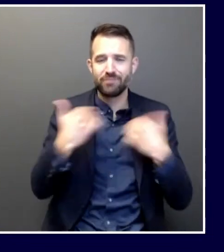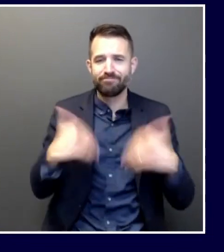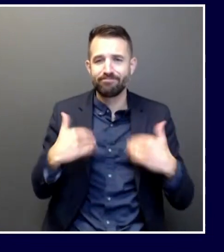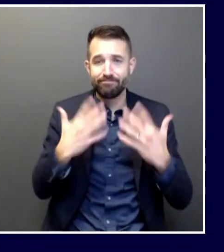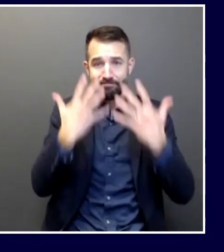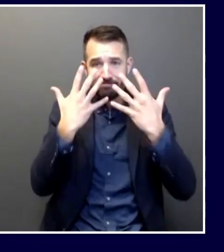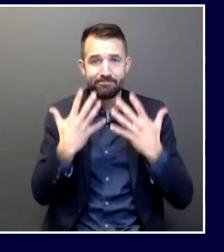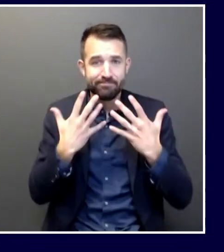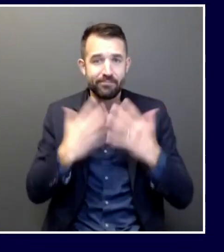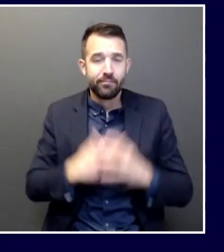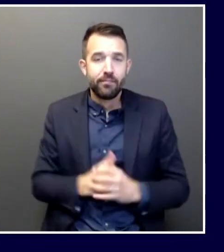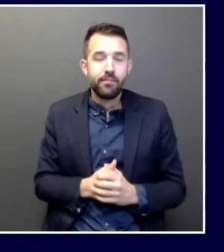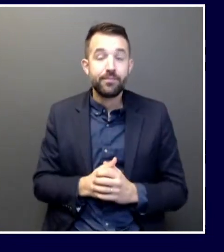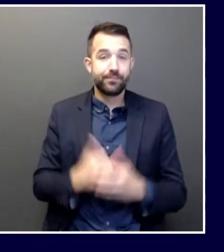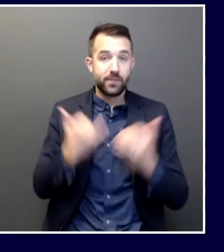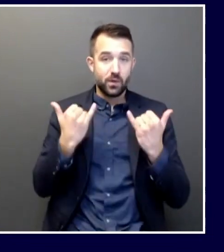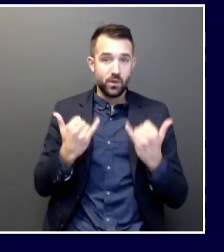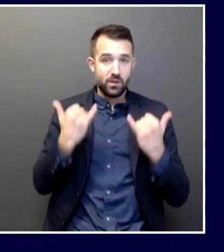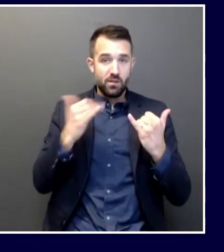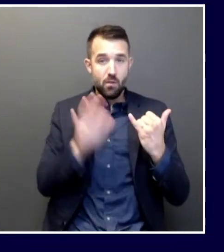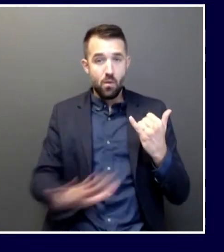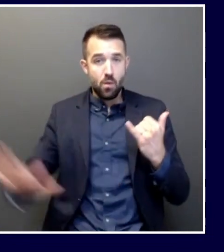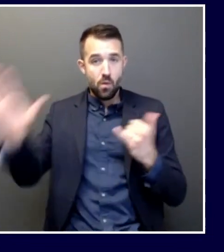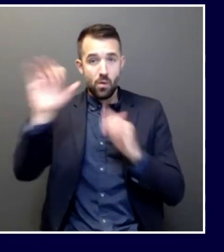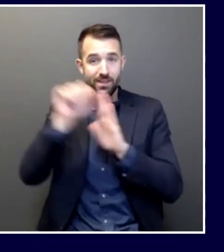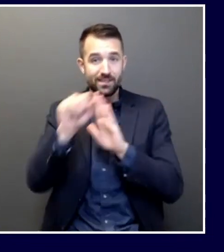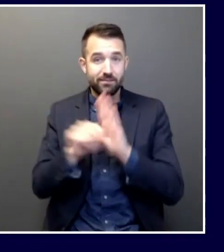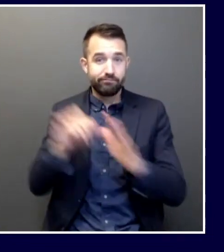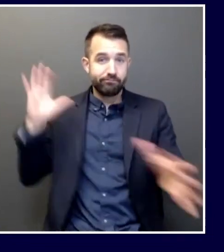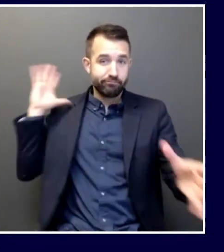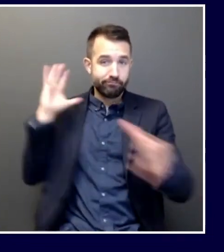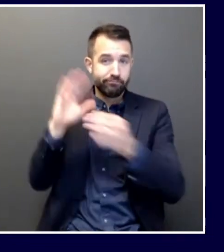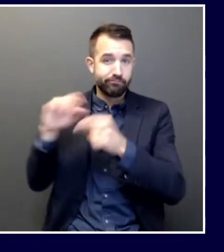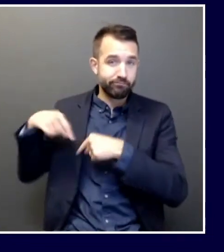Right now, across the state, there are a total of